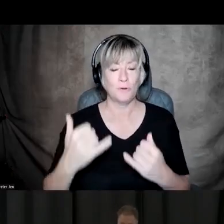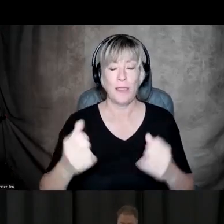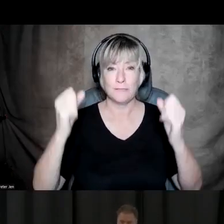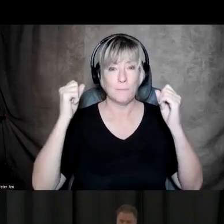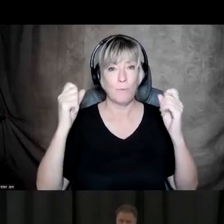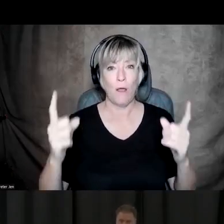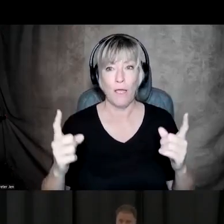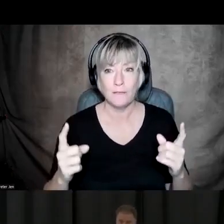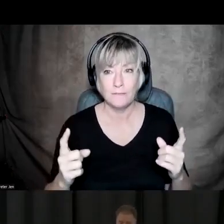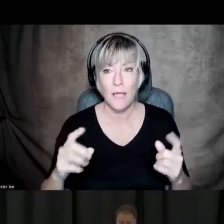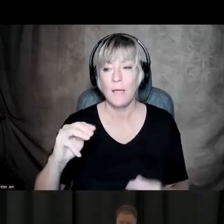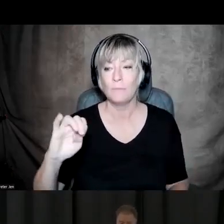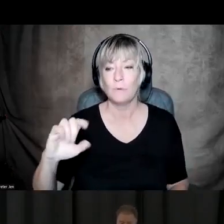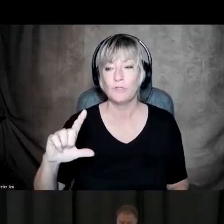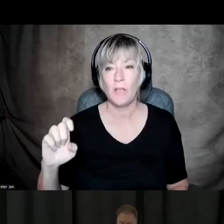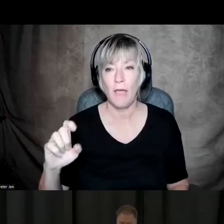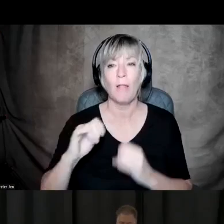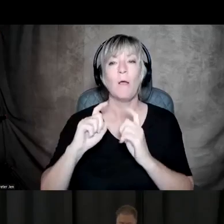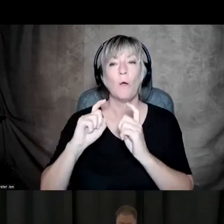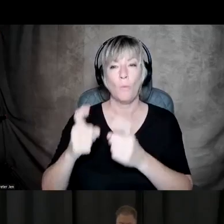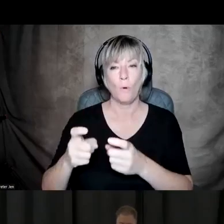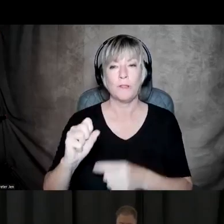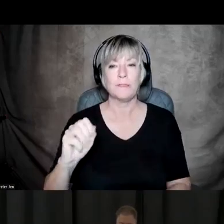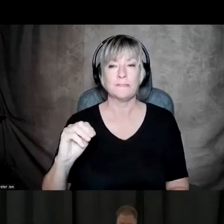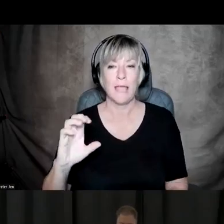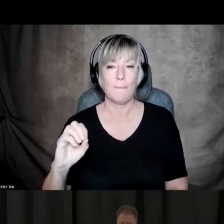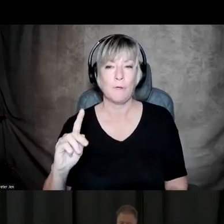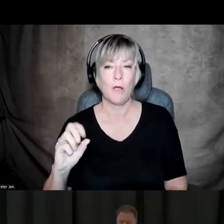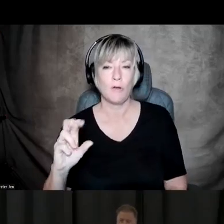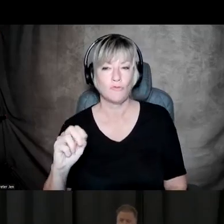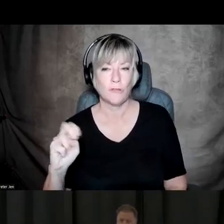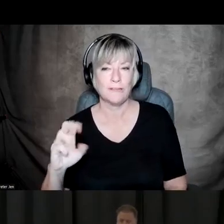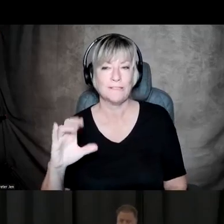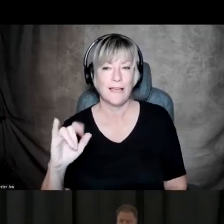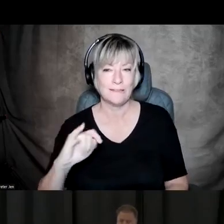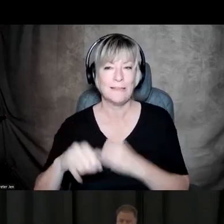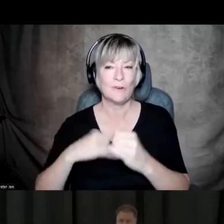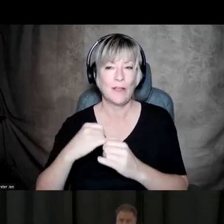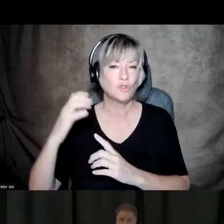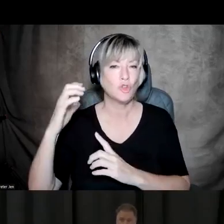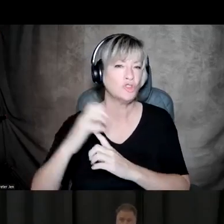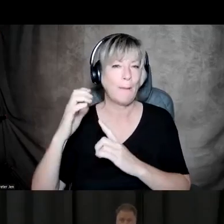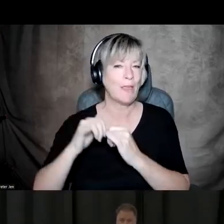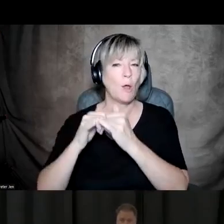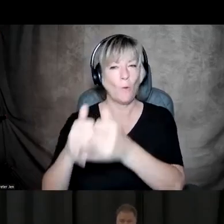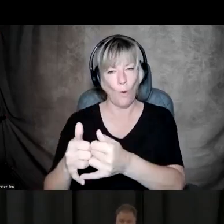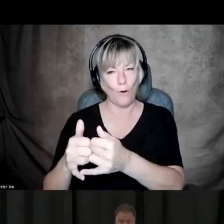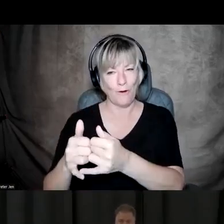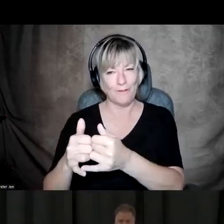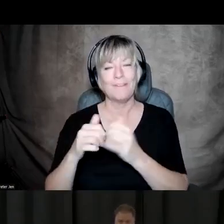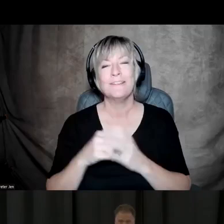surprise, Oh. Michelle was awarded the Sam Cochran CIT International Champion Award. So love to hear it